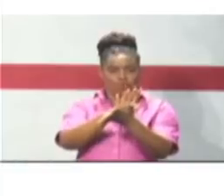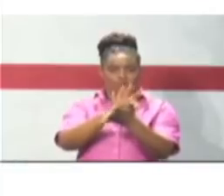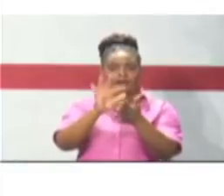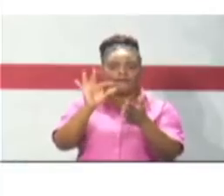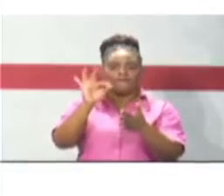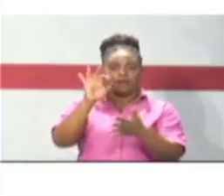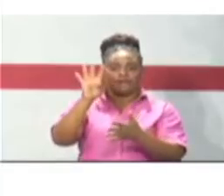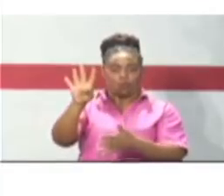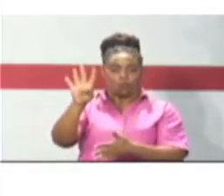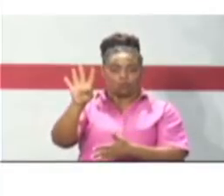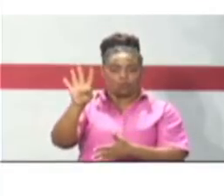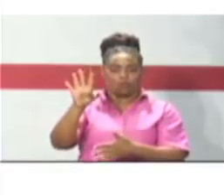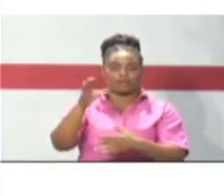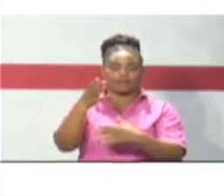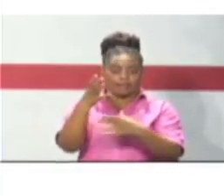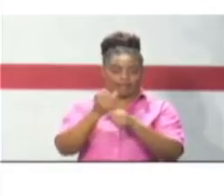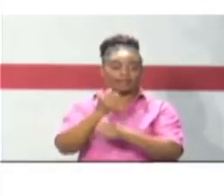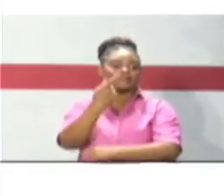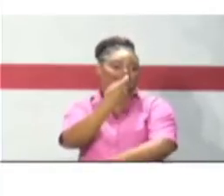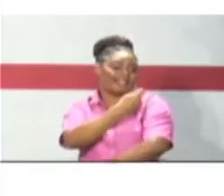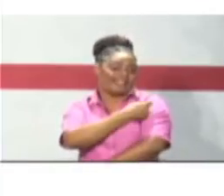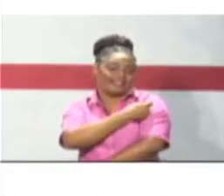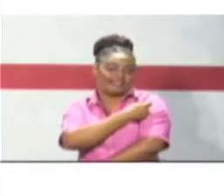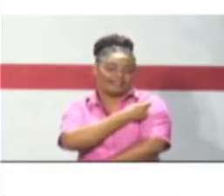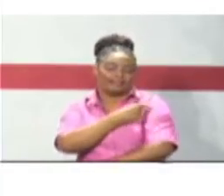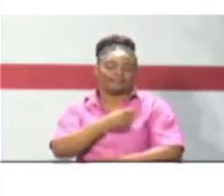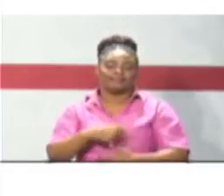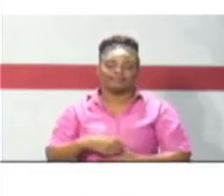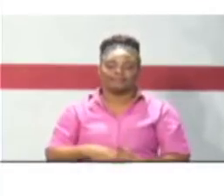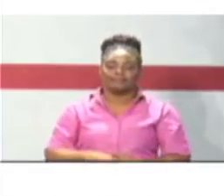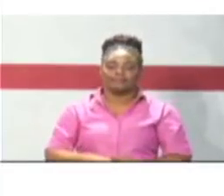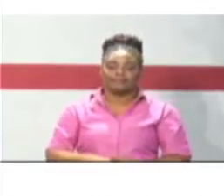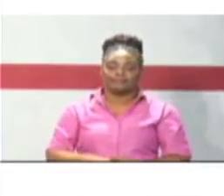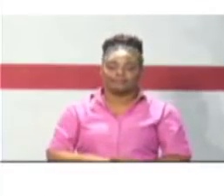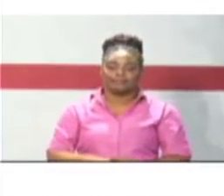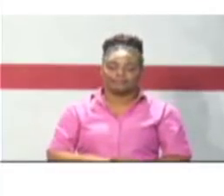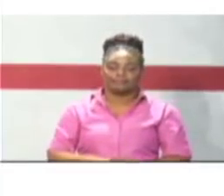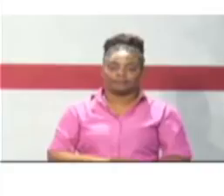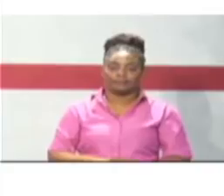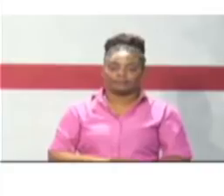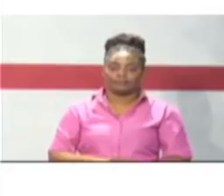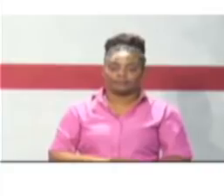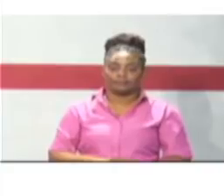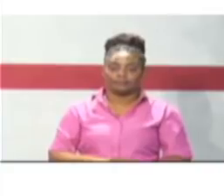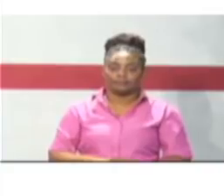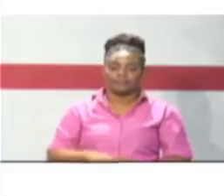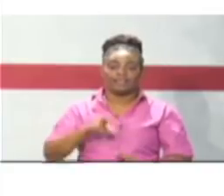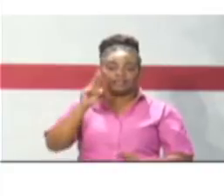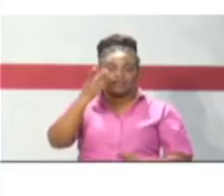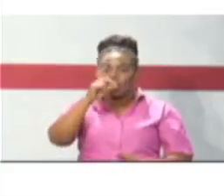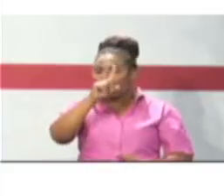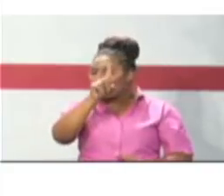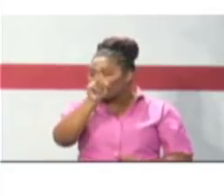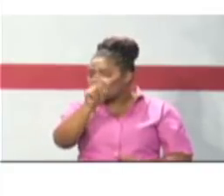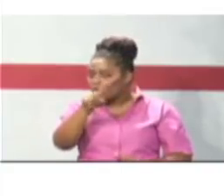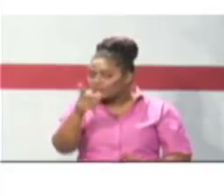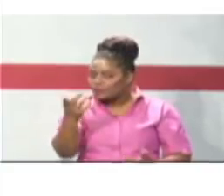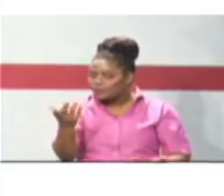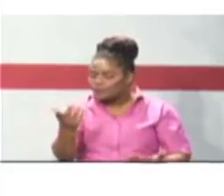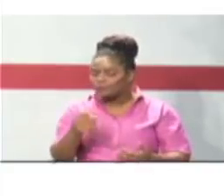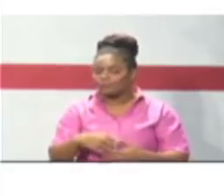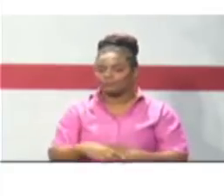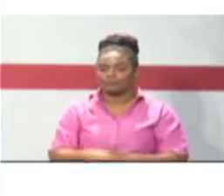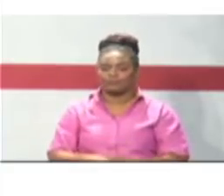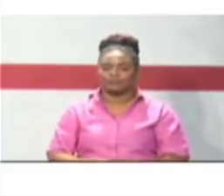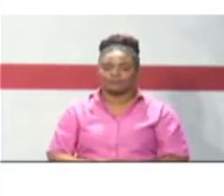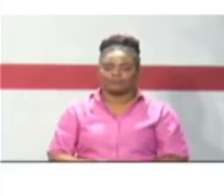school? And is there still a plan to use schools to vaccinate students? And my second question is, what has the turnout been